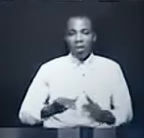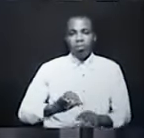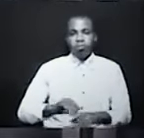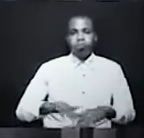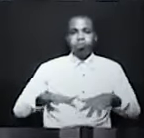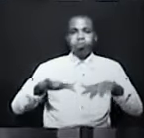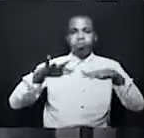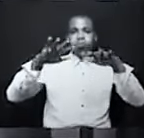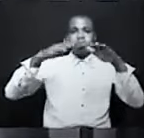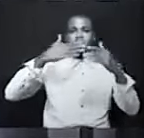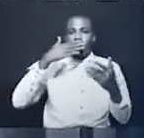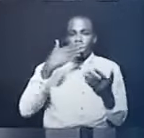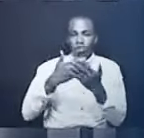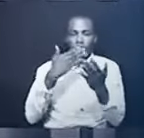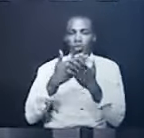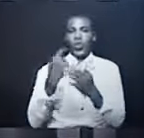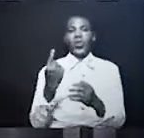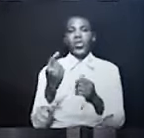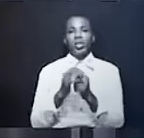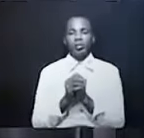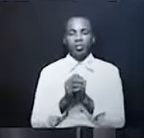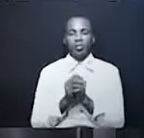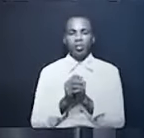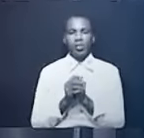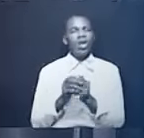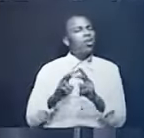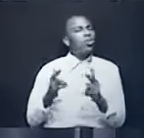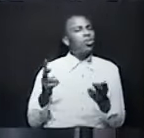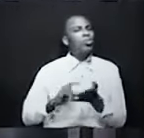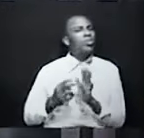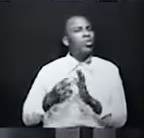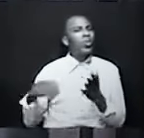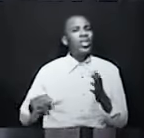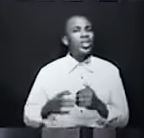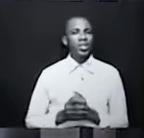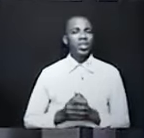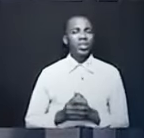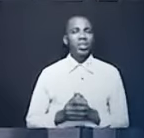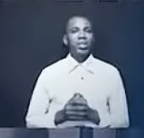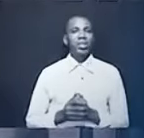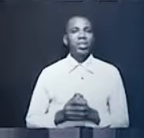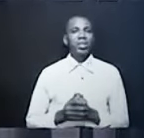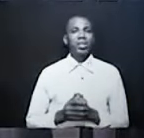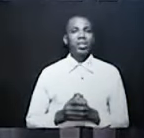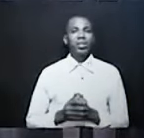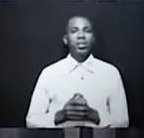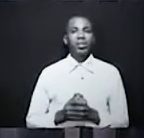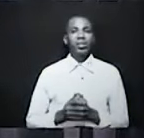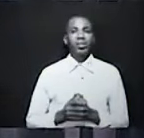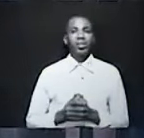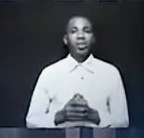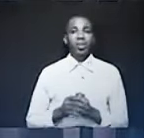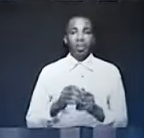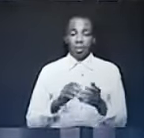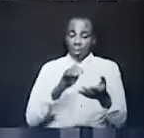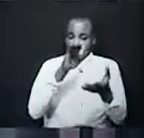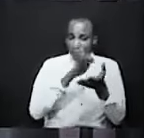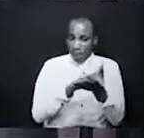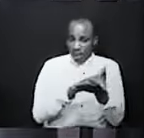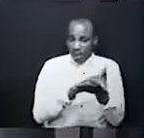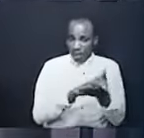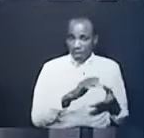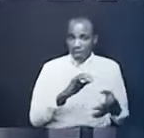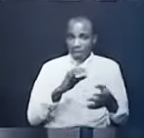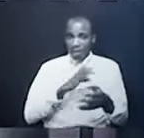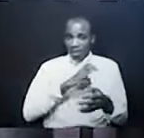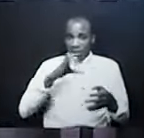what does it mean? Marriage, so far as Christianity is concerned,